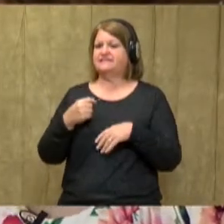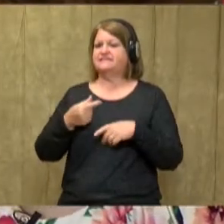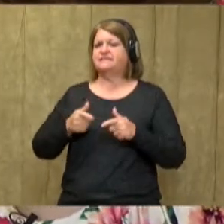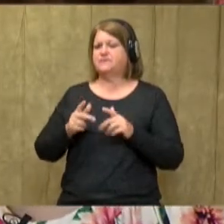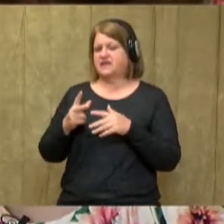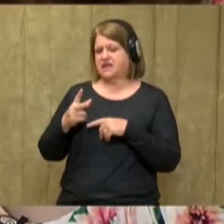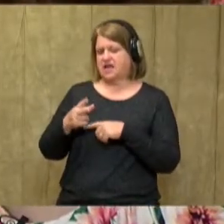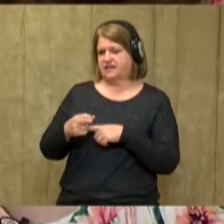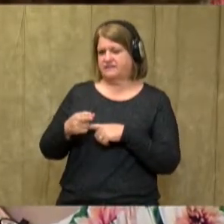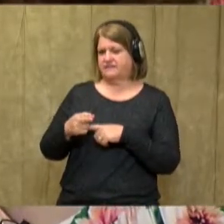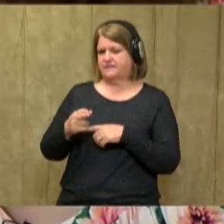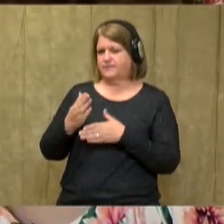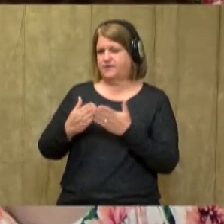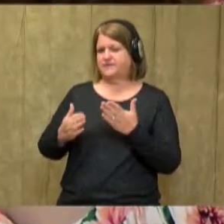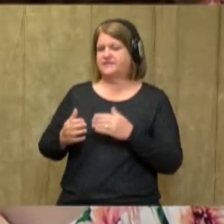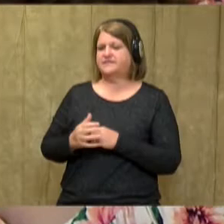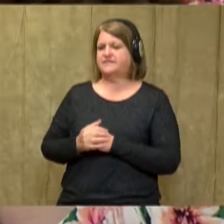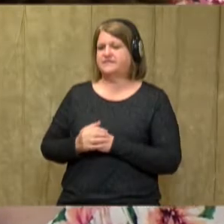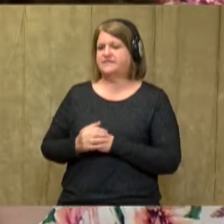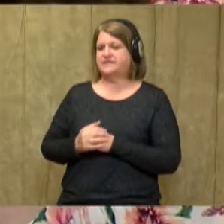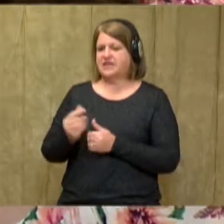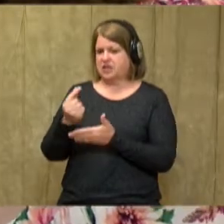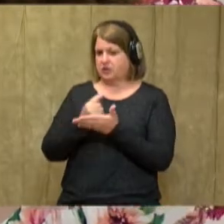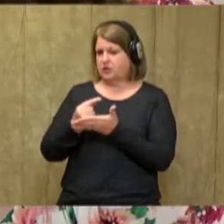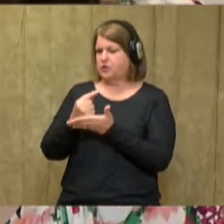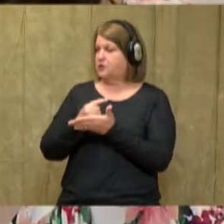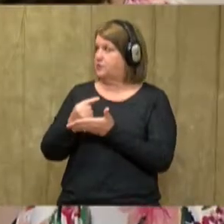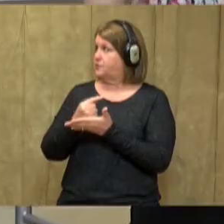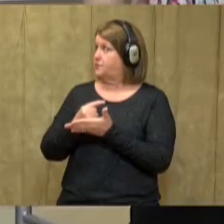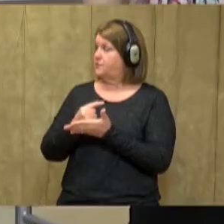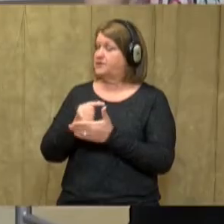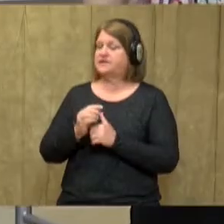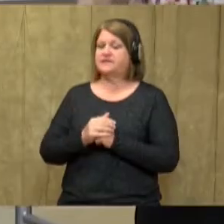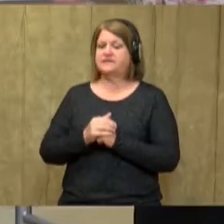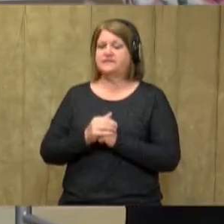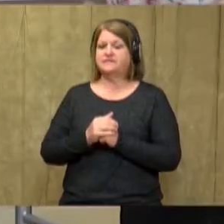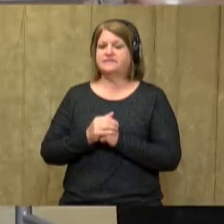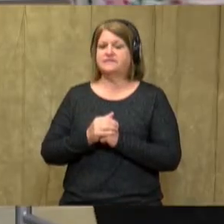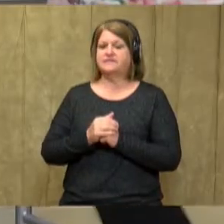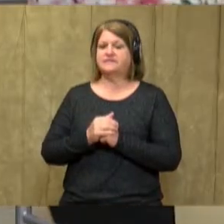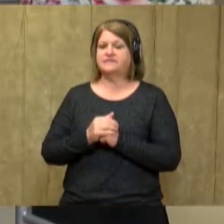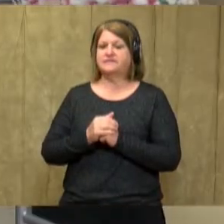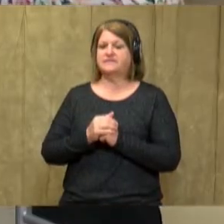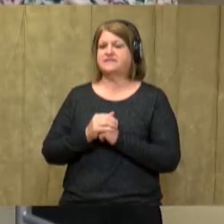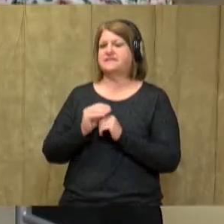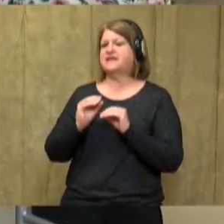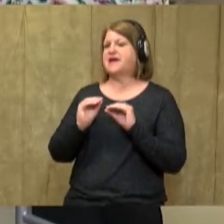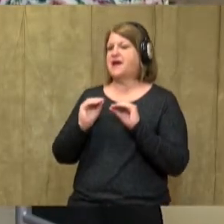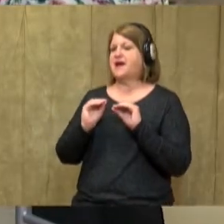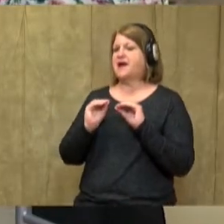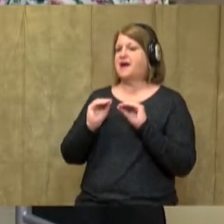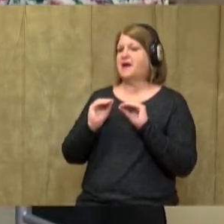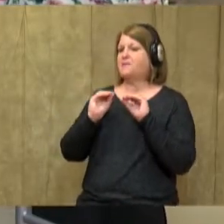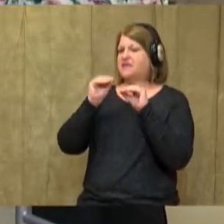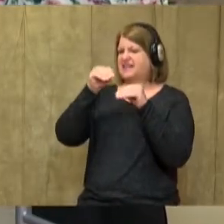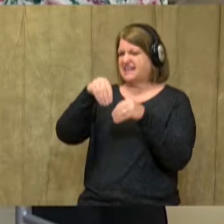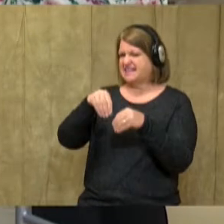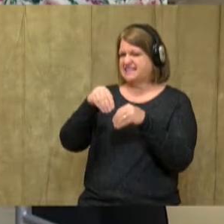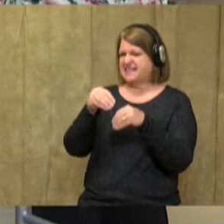off and put a little glue on it. And maybe I'll stick this inside the flower bud.